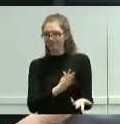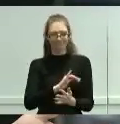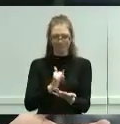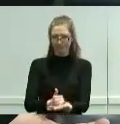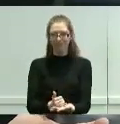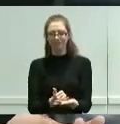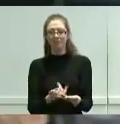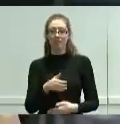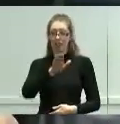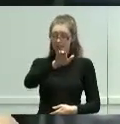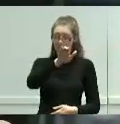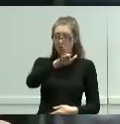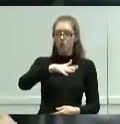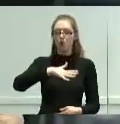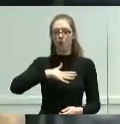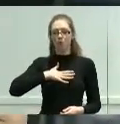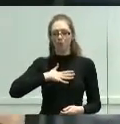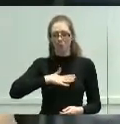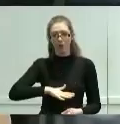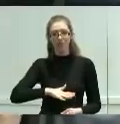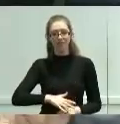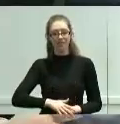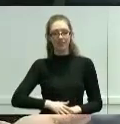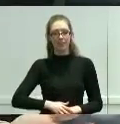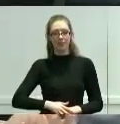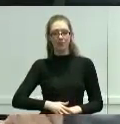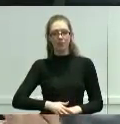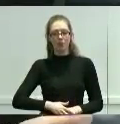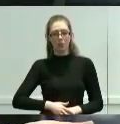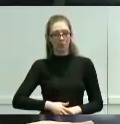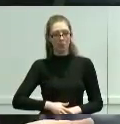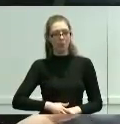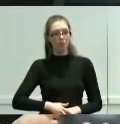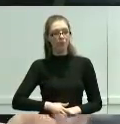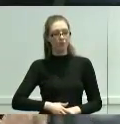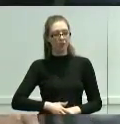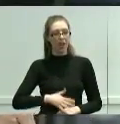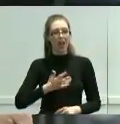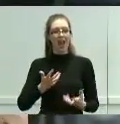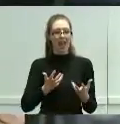future, the way everything was explained today and how we put our views